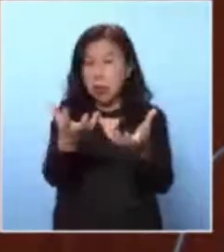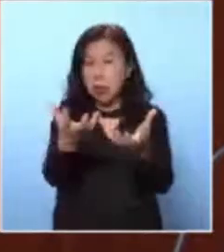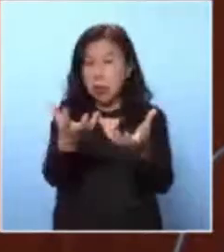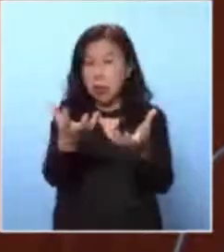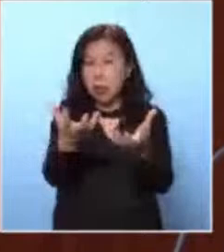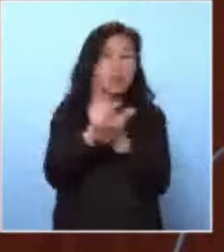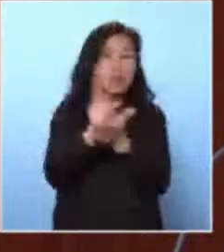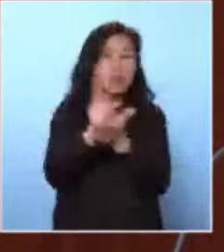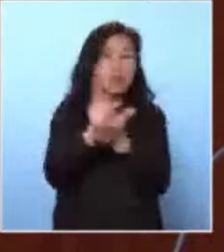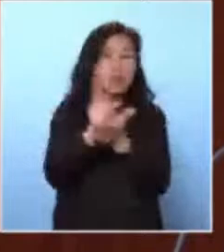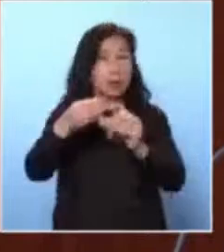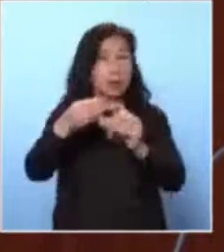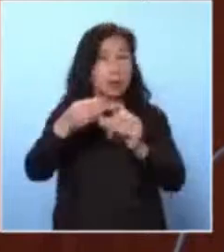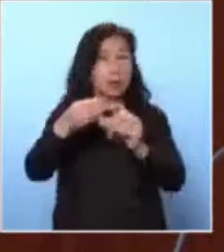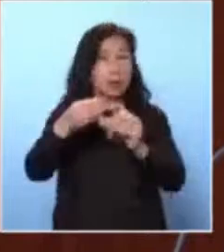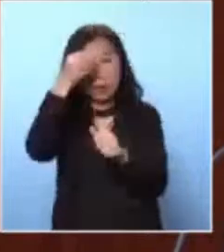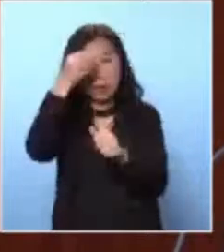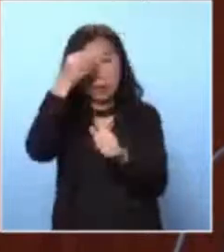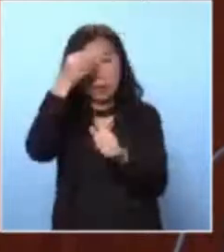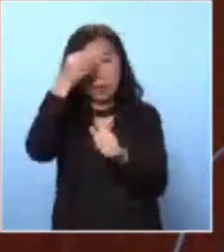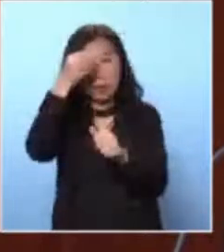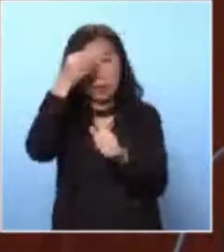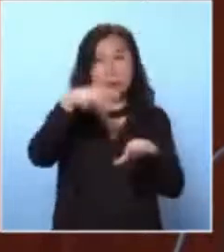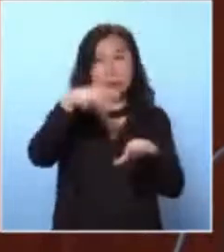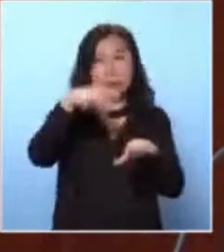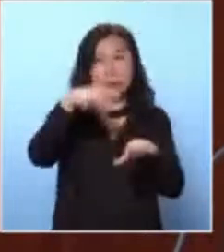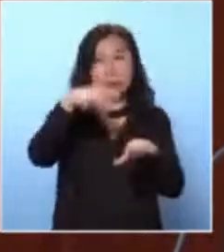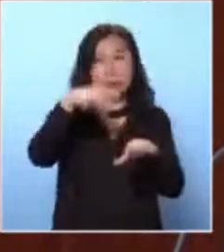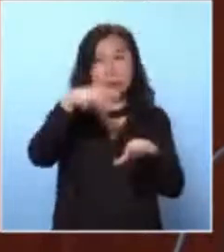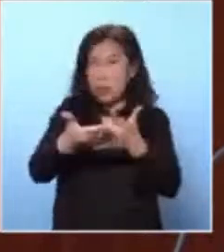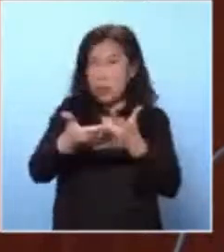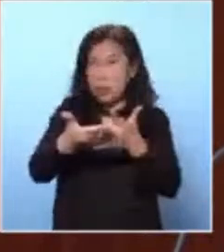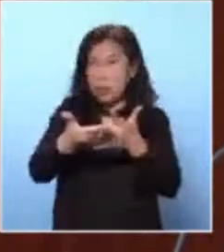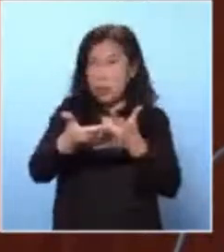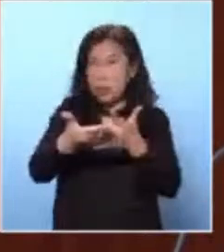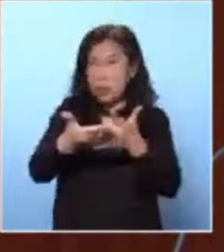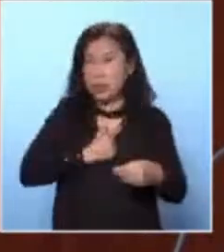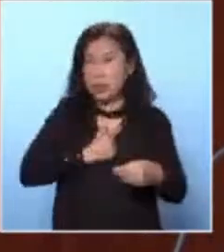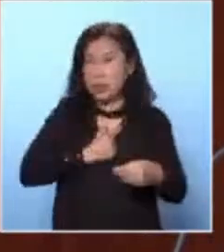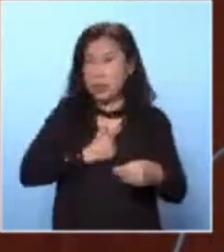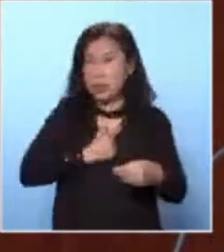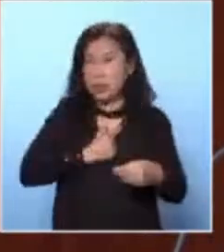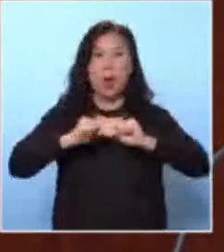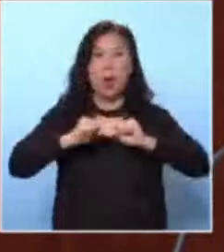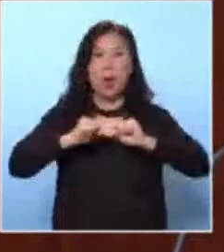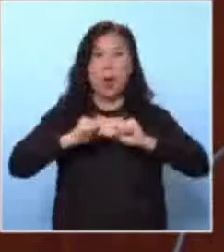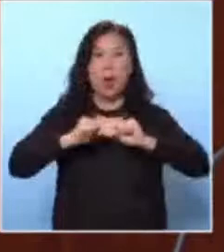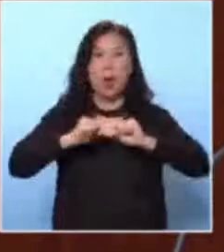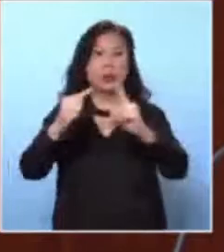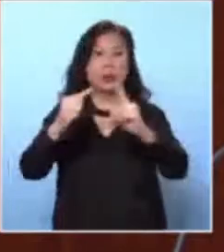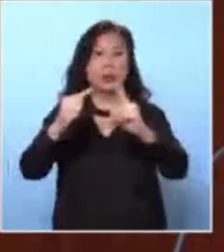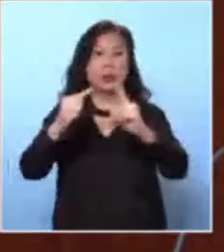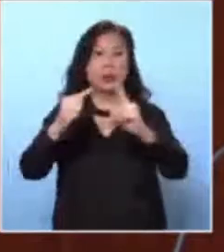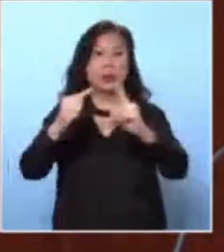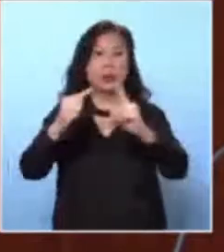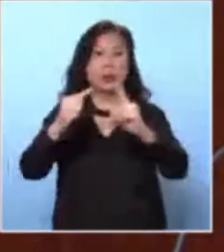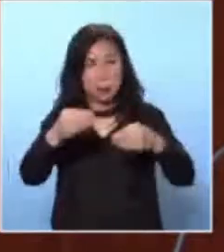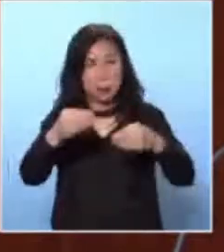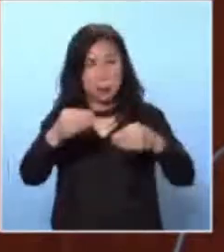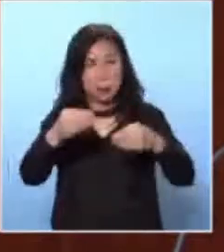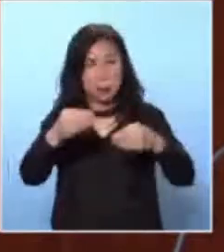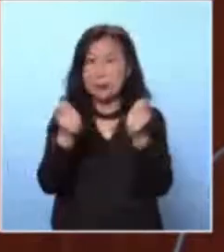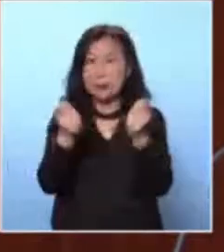and competition facilities. Furthermore, we will collaborate with the Sports and Federation and Olympic Committee of Hong Kong,